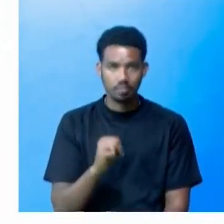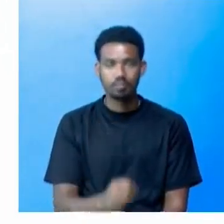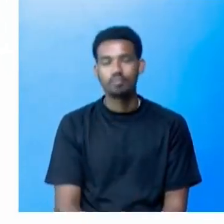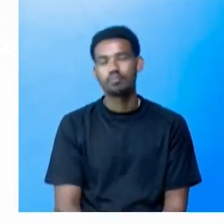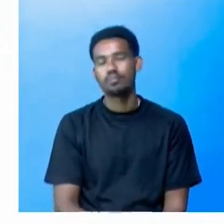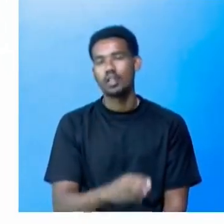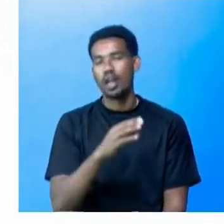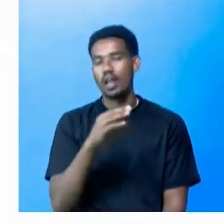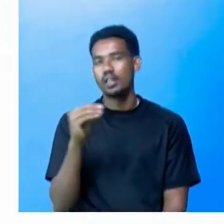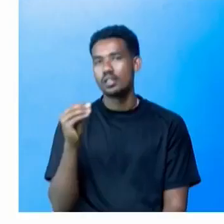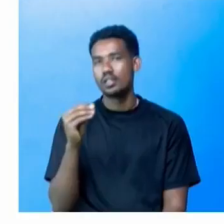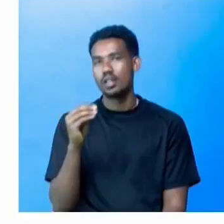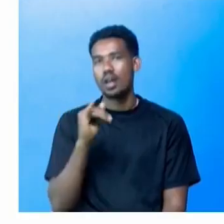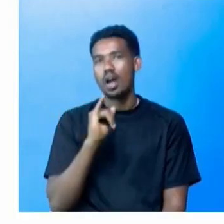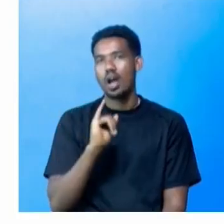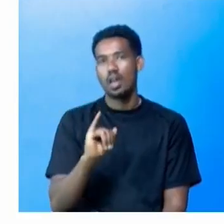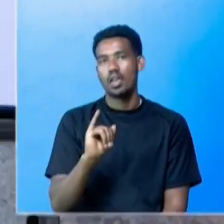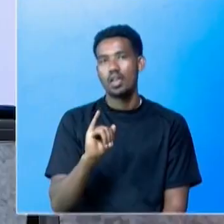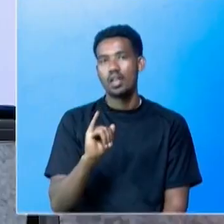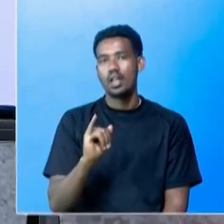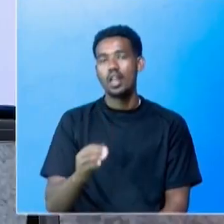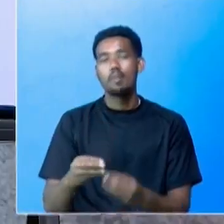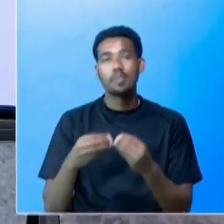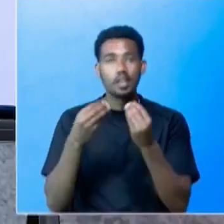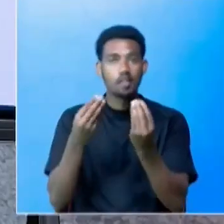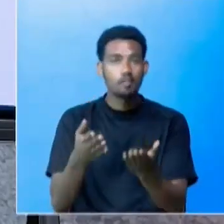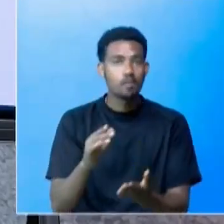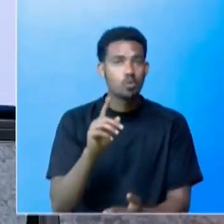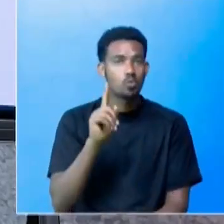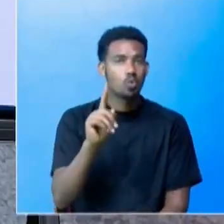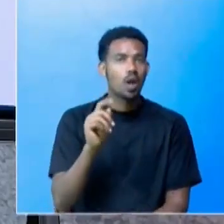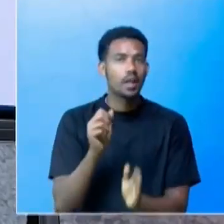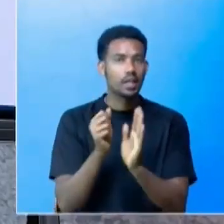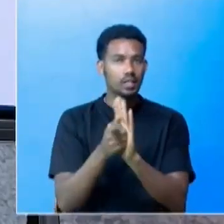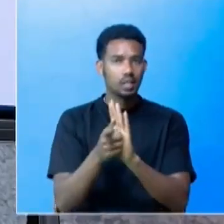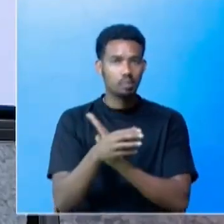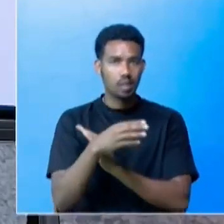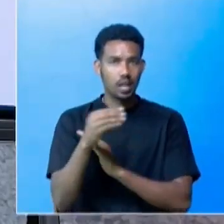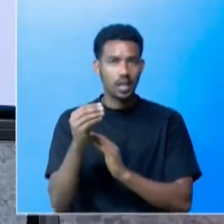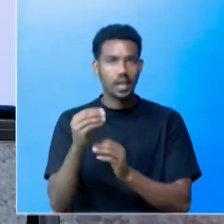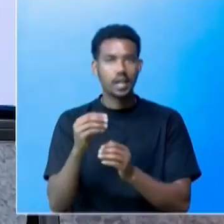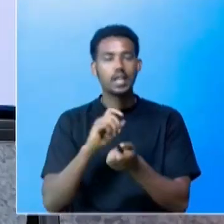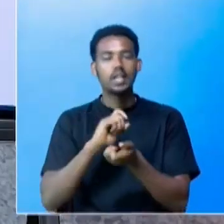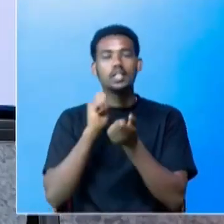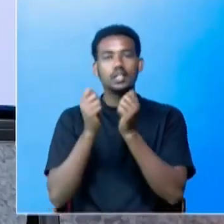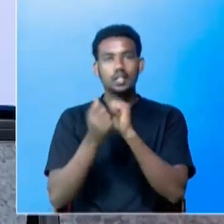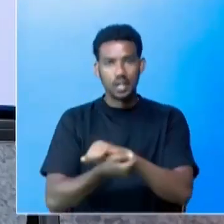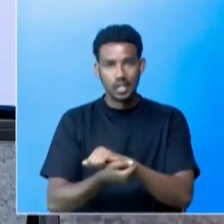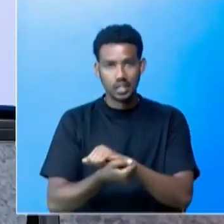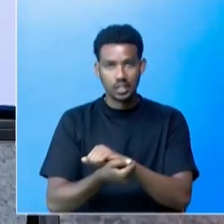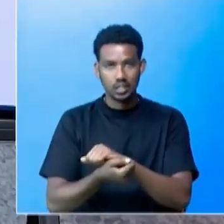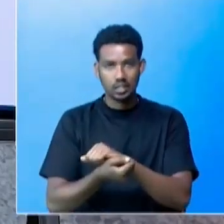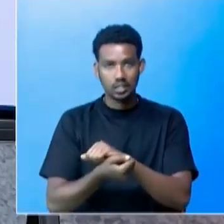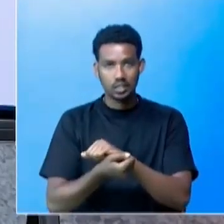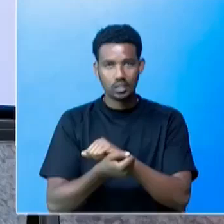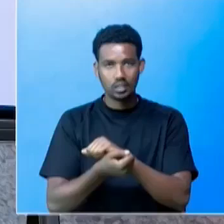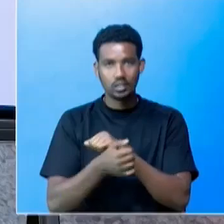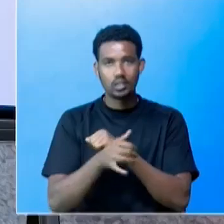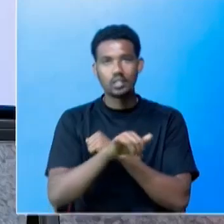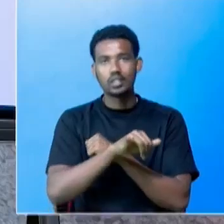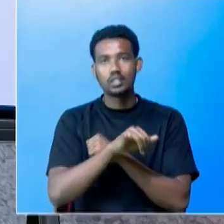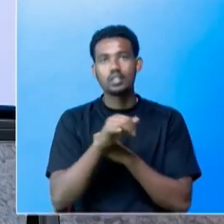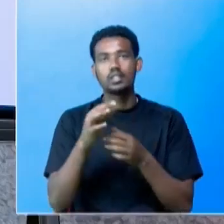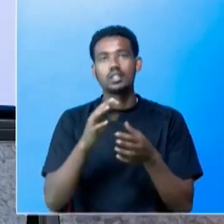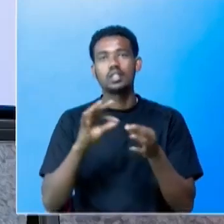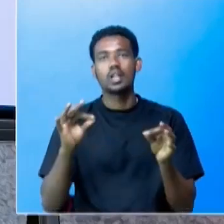and also are. Let me give you one example and let us change words. The sentence which